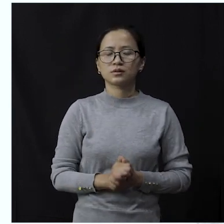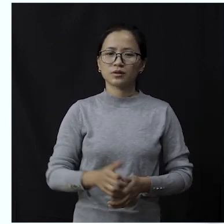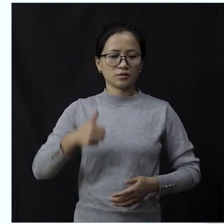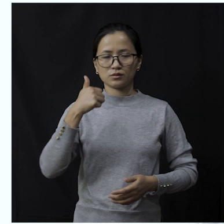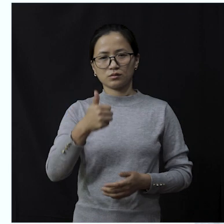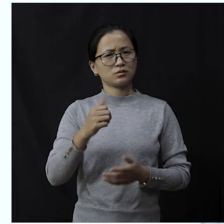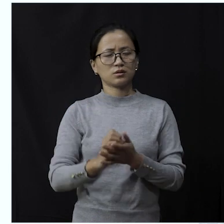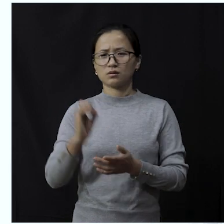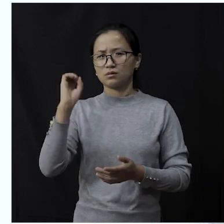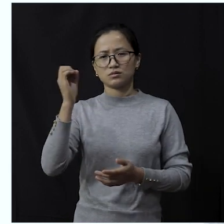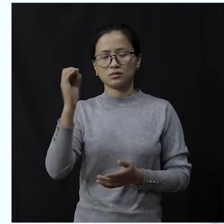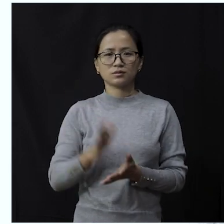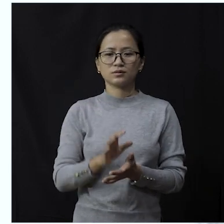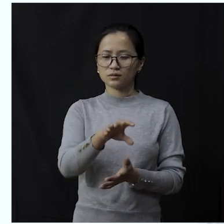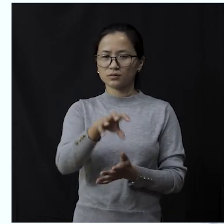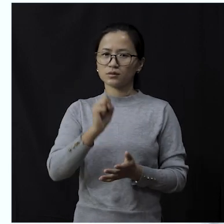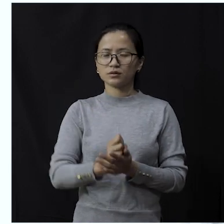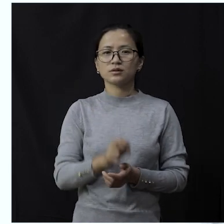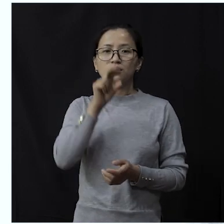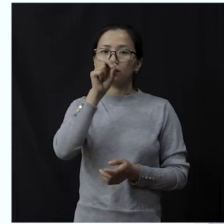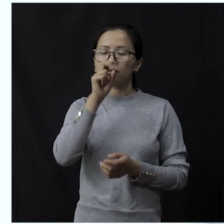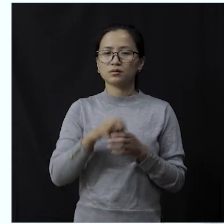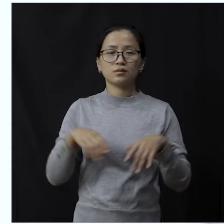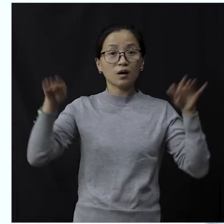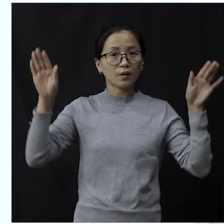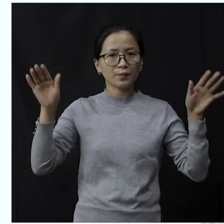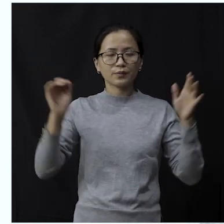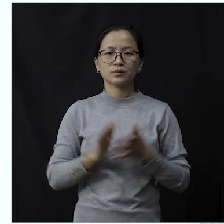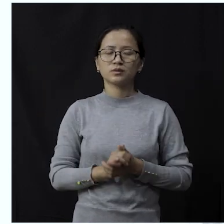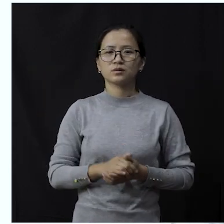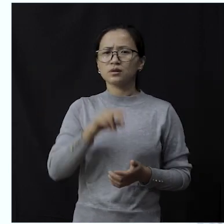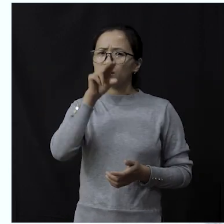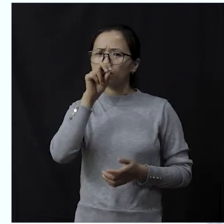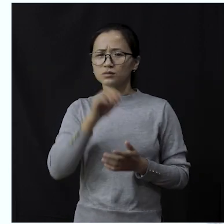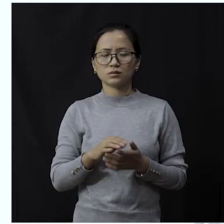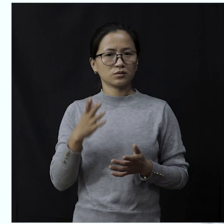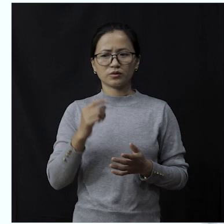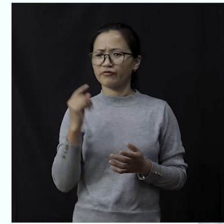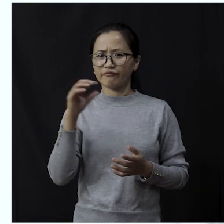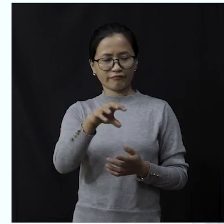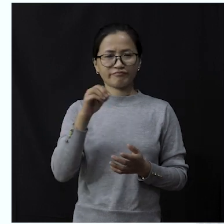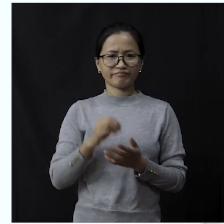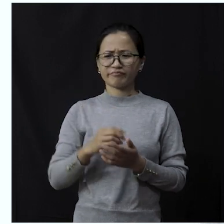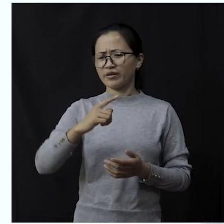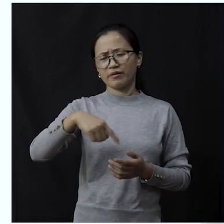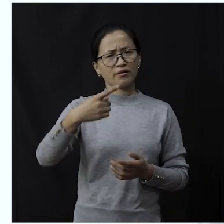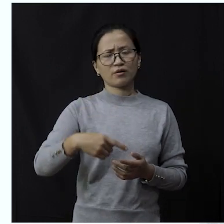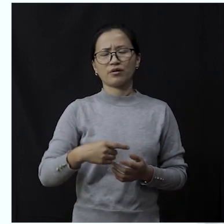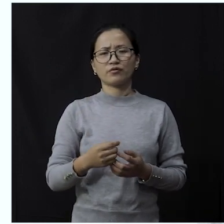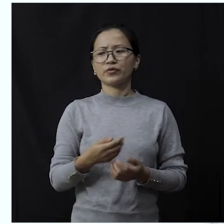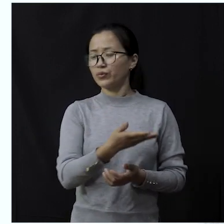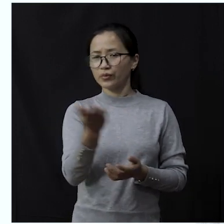is a good opportunity for him to get the hornbill. Because hornbills are not common birds. They are not found everywhere. We have very